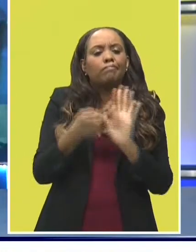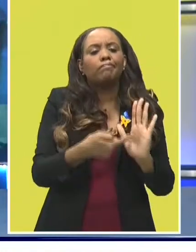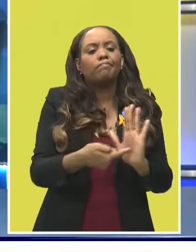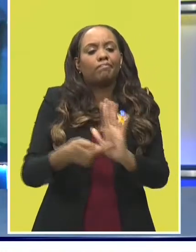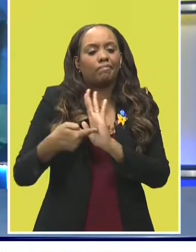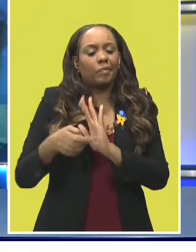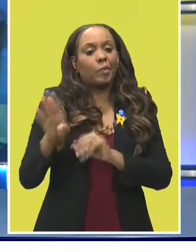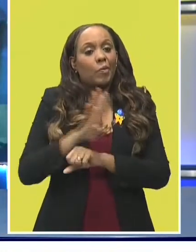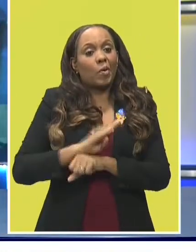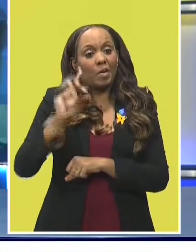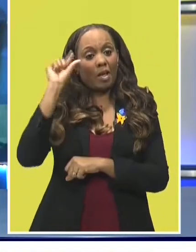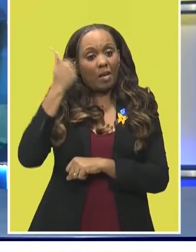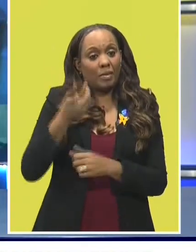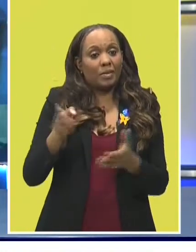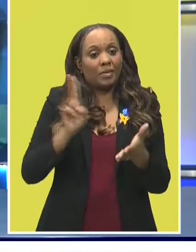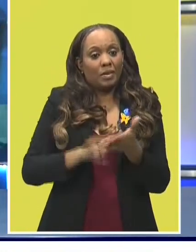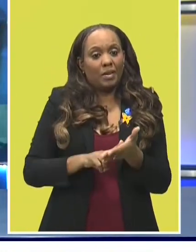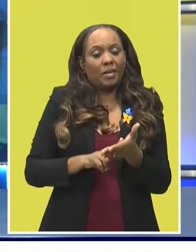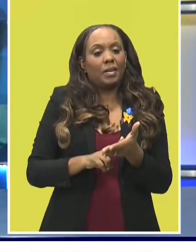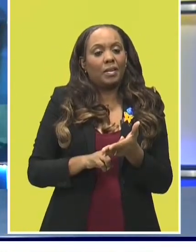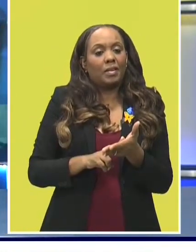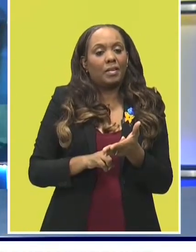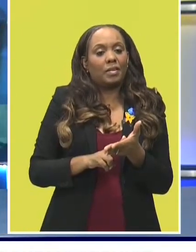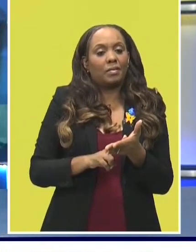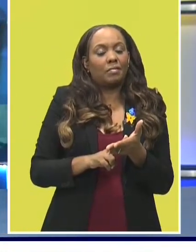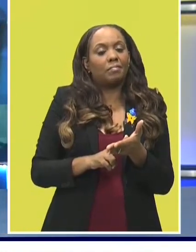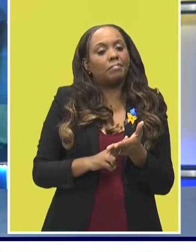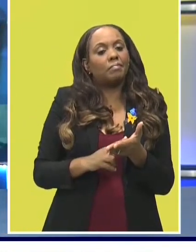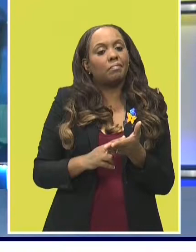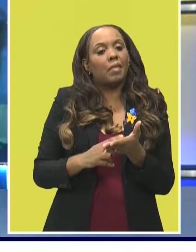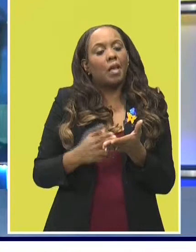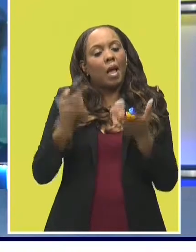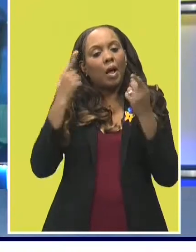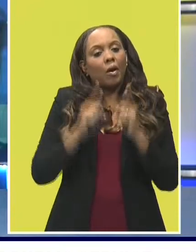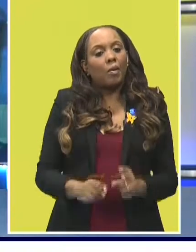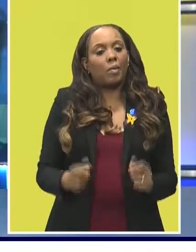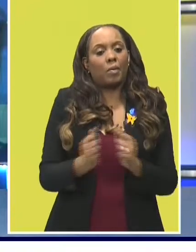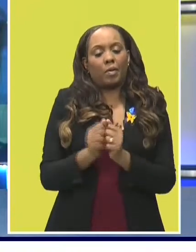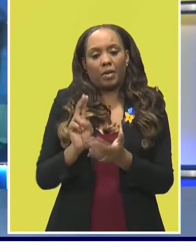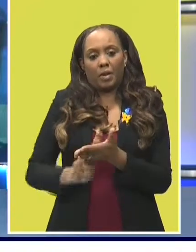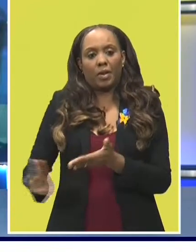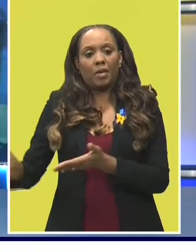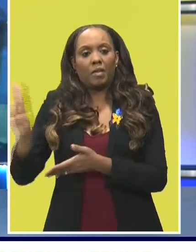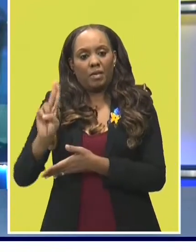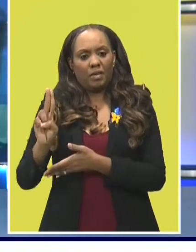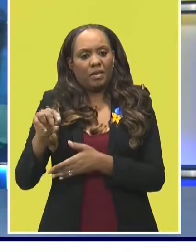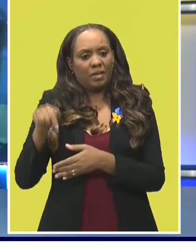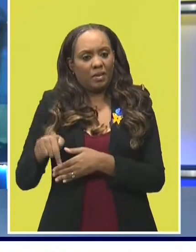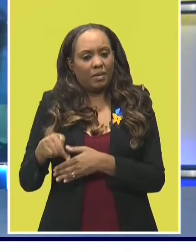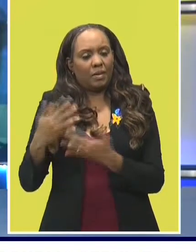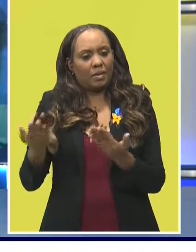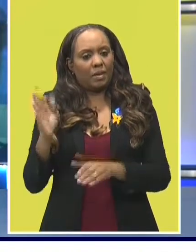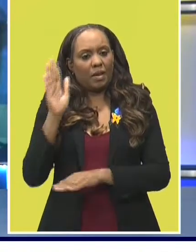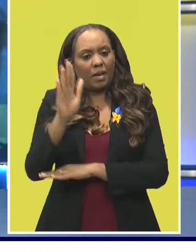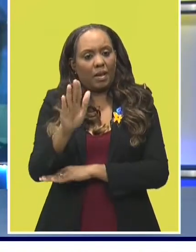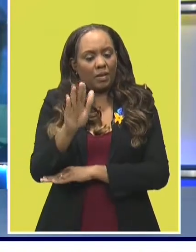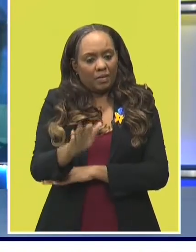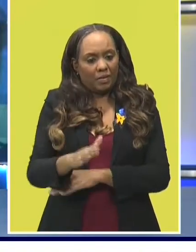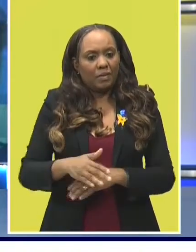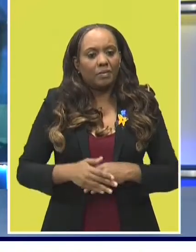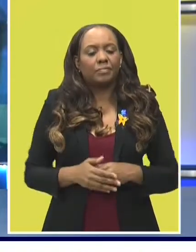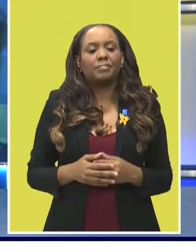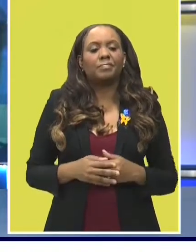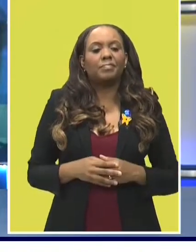Barbados government signed a memorandum of understanding with the University of the West Indies Cave campus this afternoon at Illawarra Court.